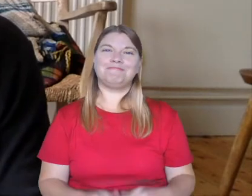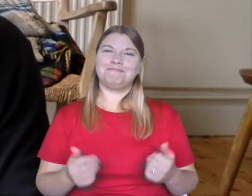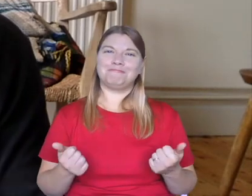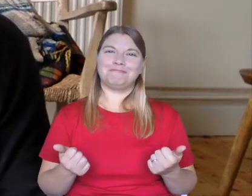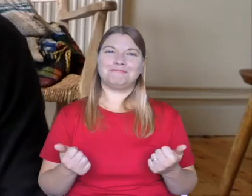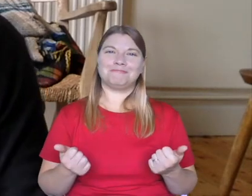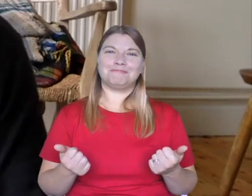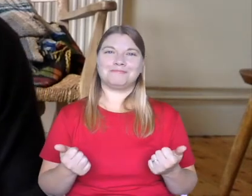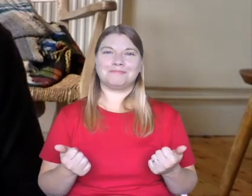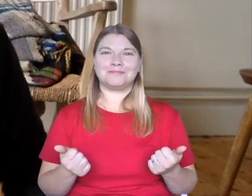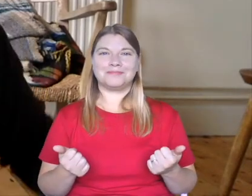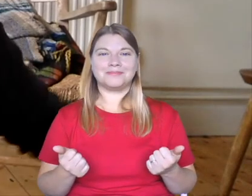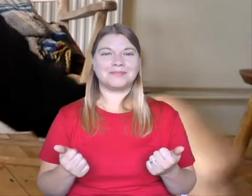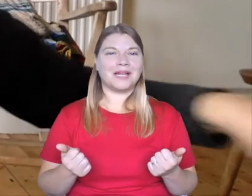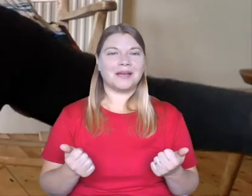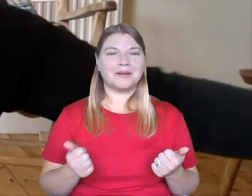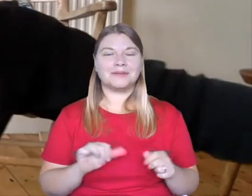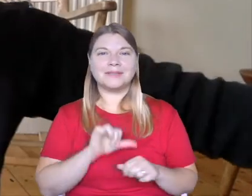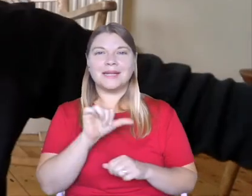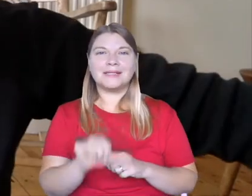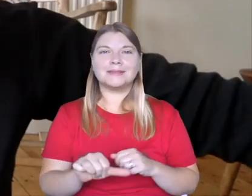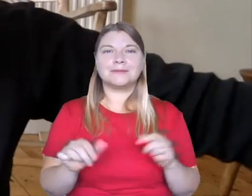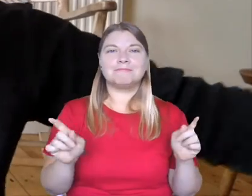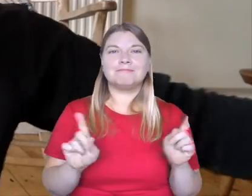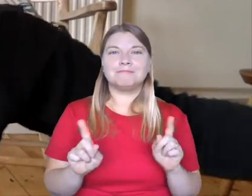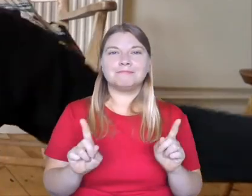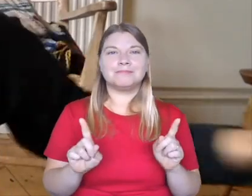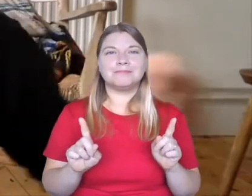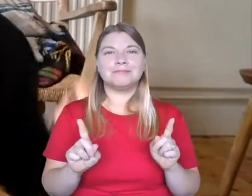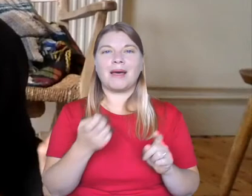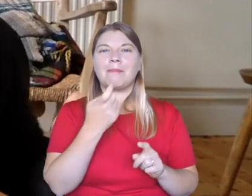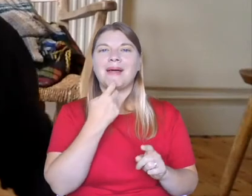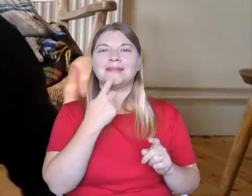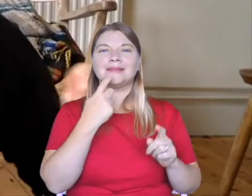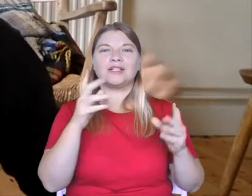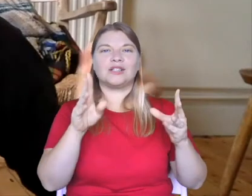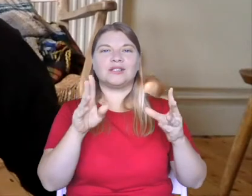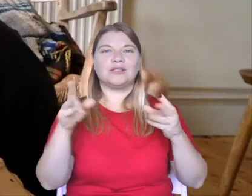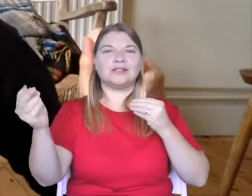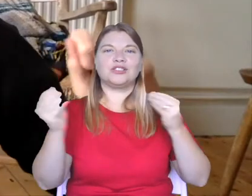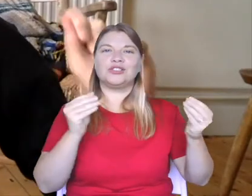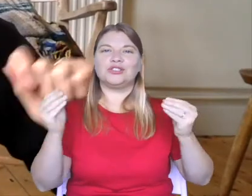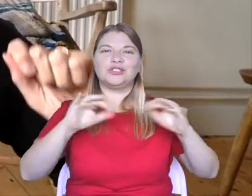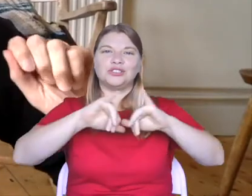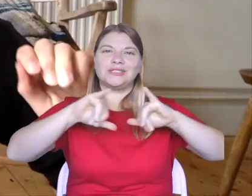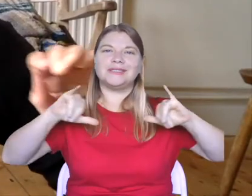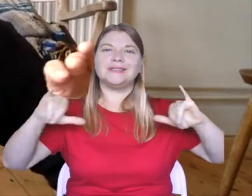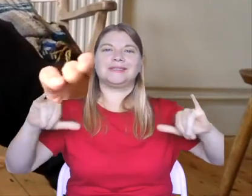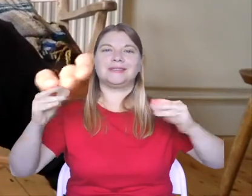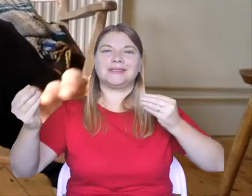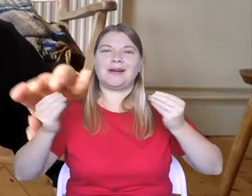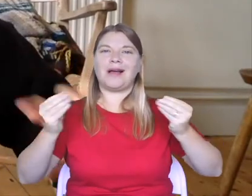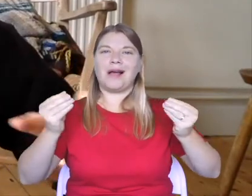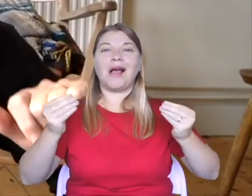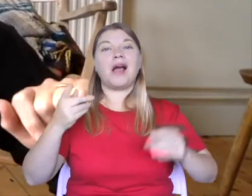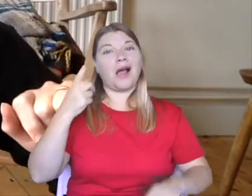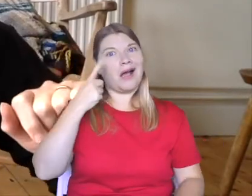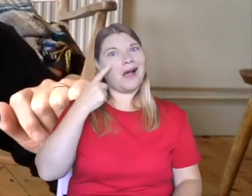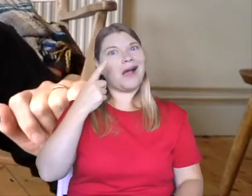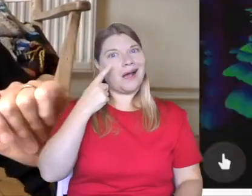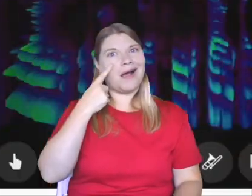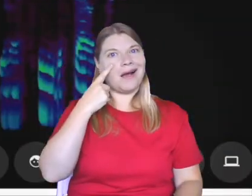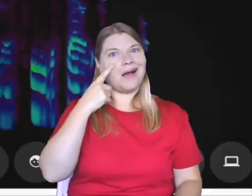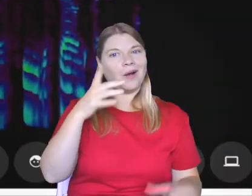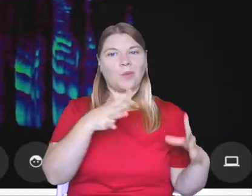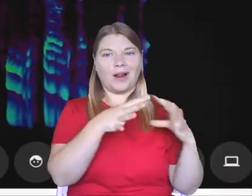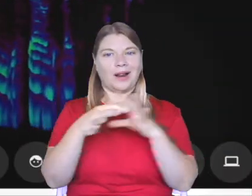Okay, so the next thing we're going to use is our sheet of tin foil. And as soon as I move this tinfoil, you're going to see the sound it